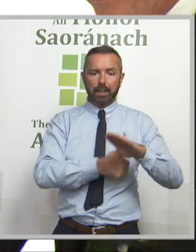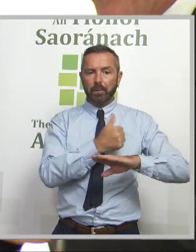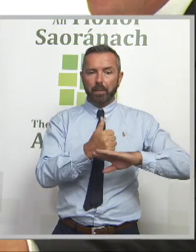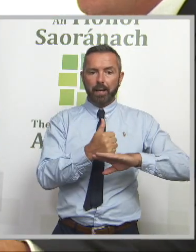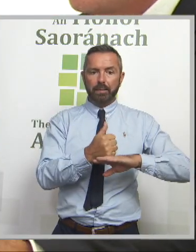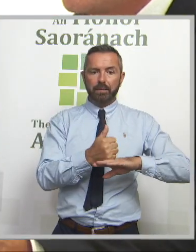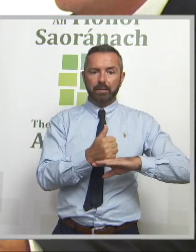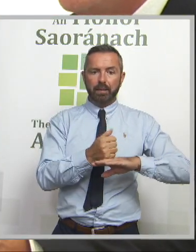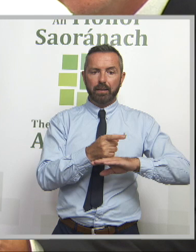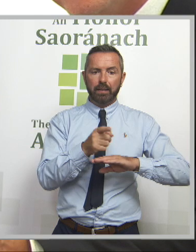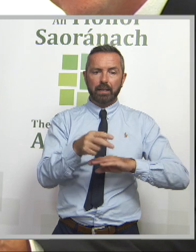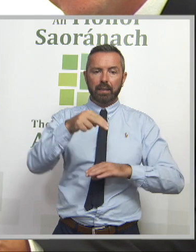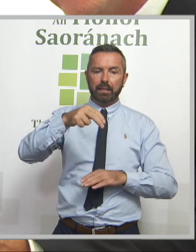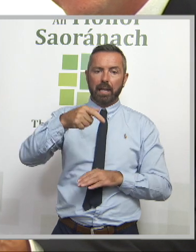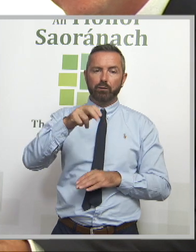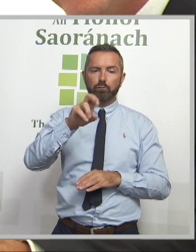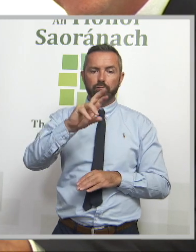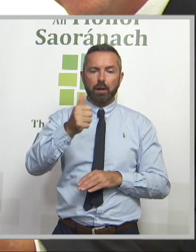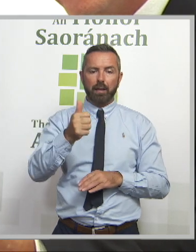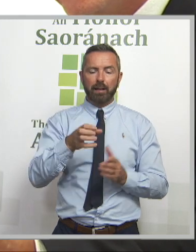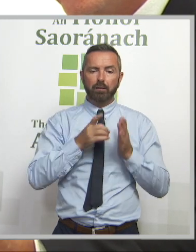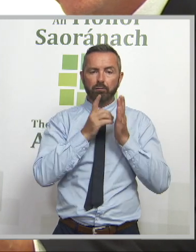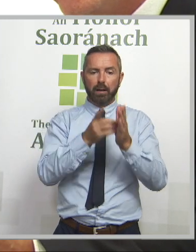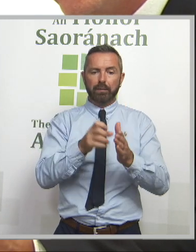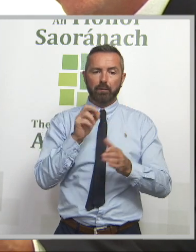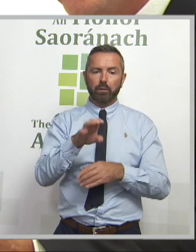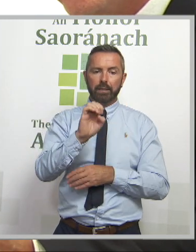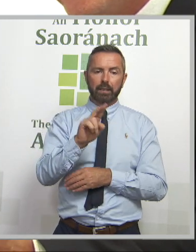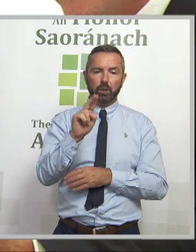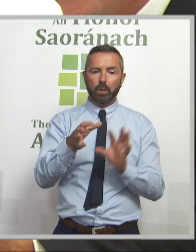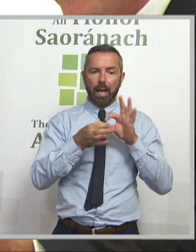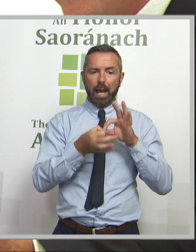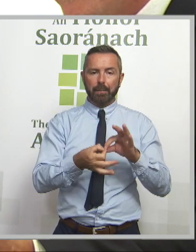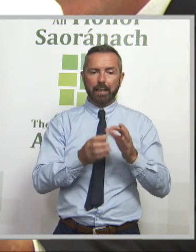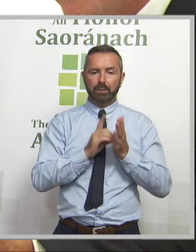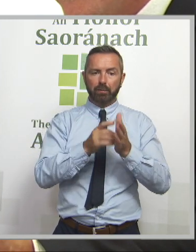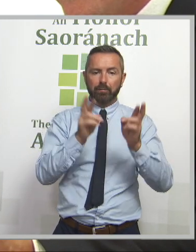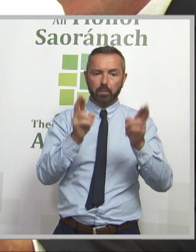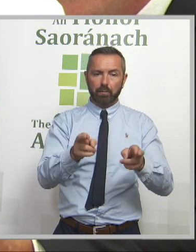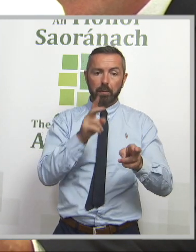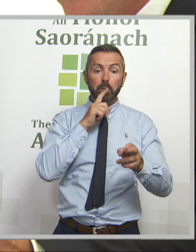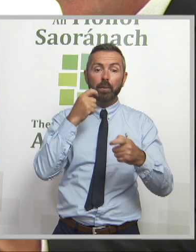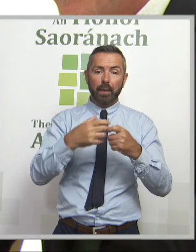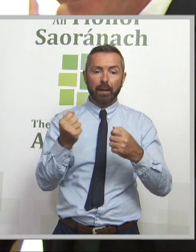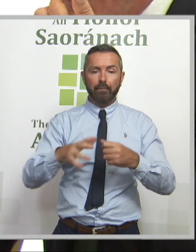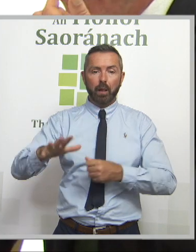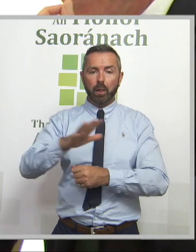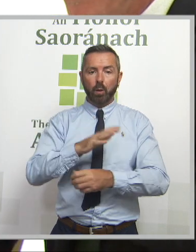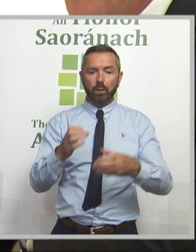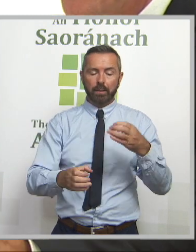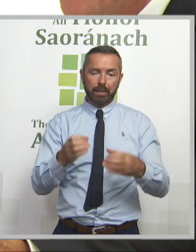the Natura directives or the EU Habitats directives properly. But then there are the local cases.